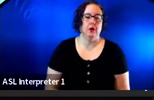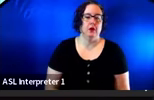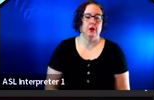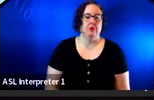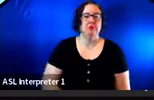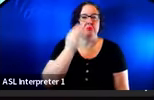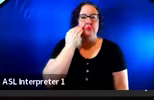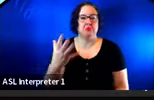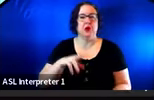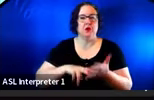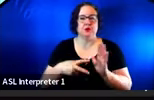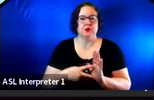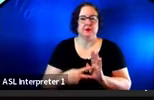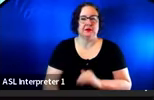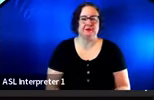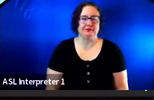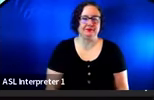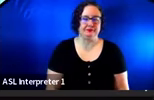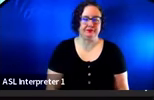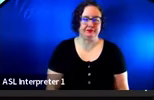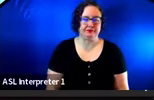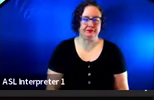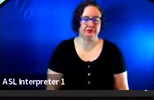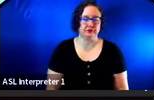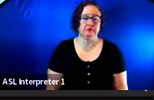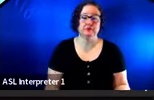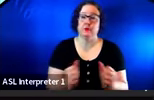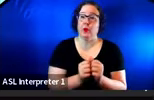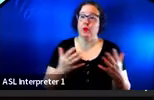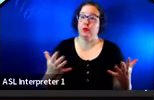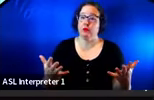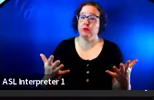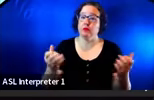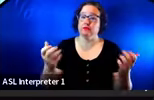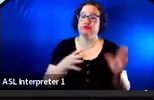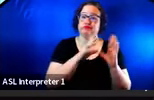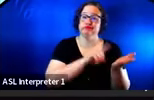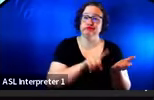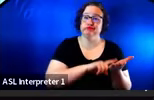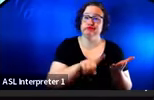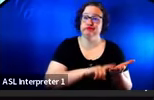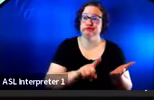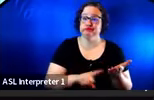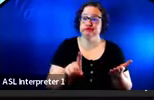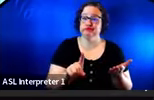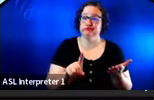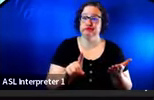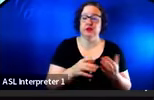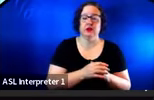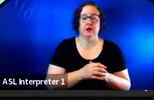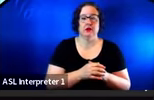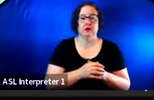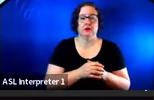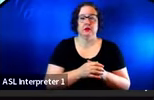exactly what I mean by that. So with a lot of the research he's done on his side, we come down to this this very